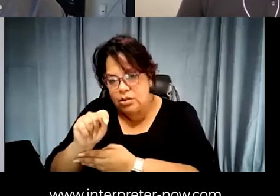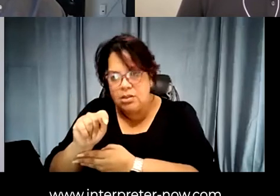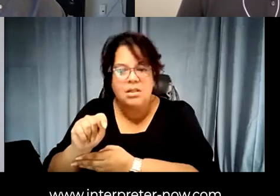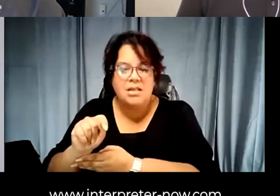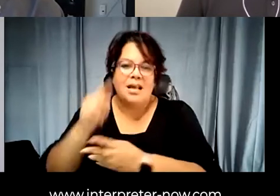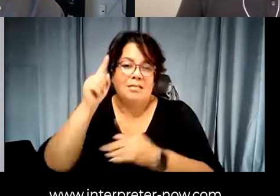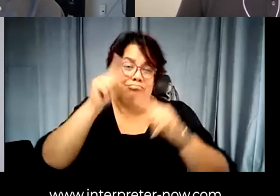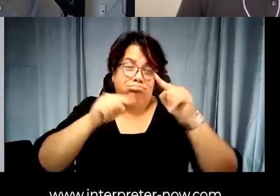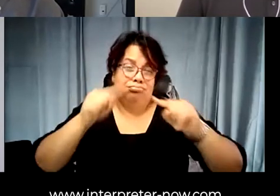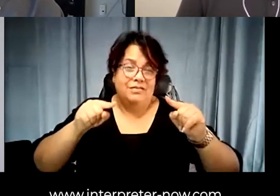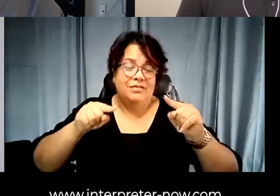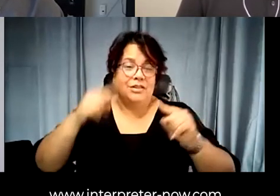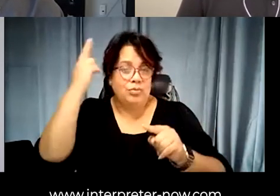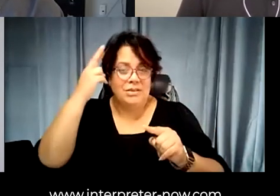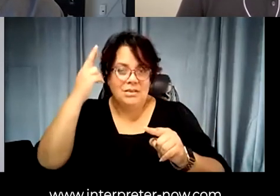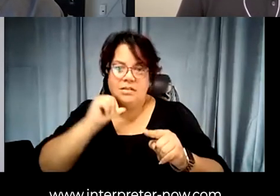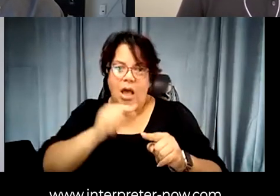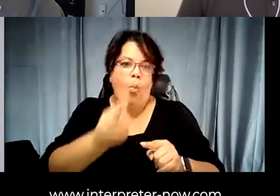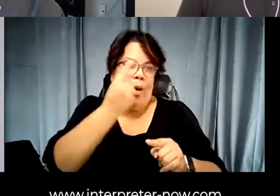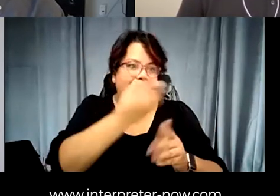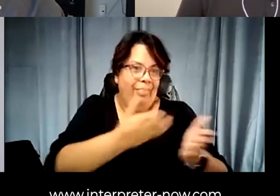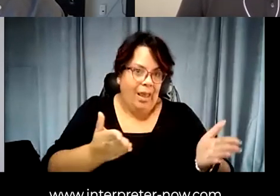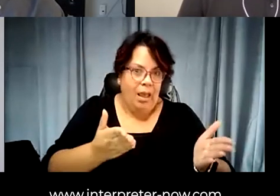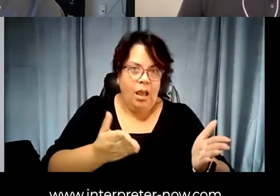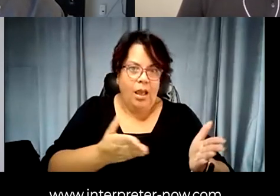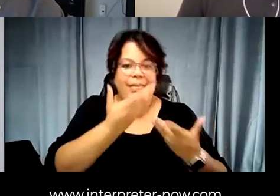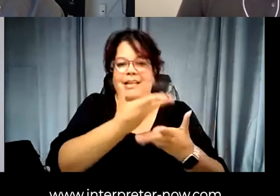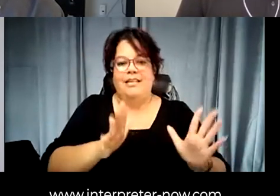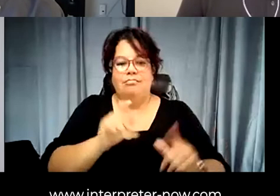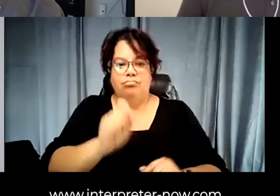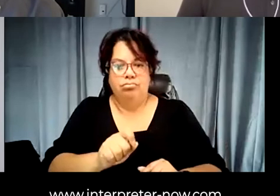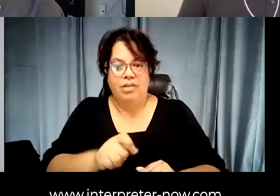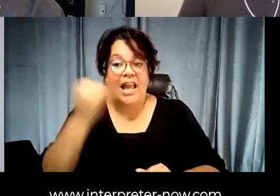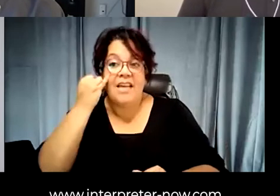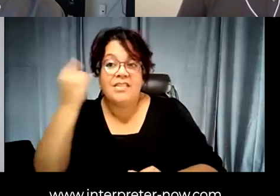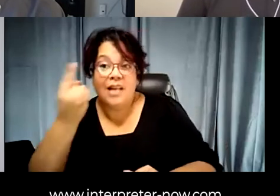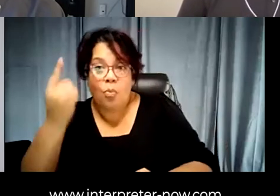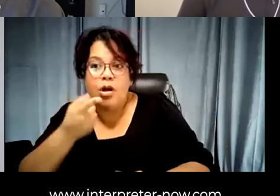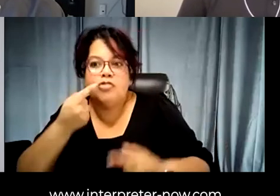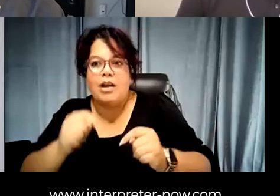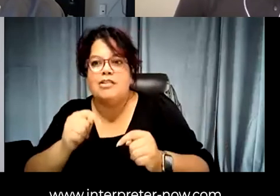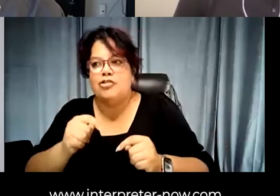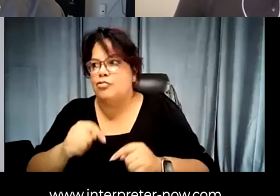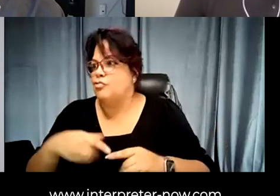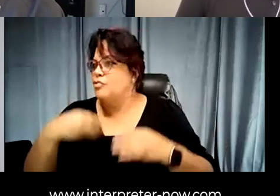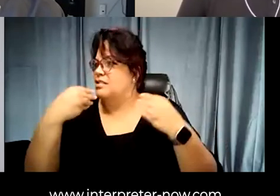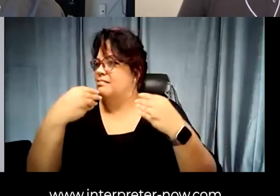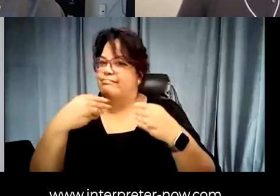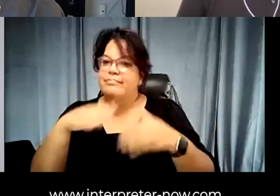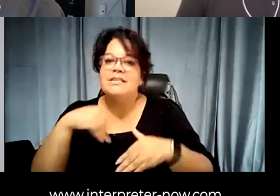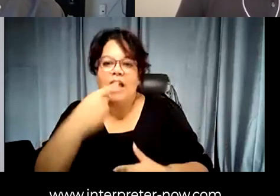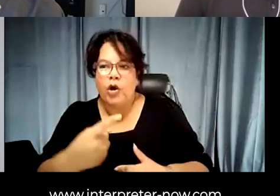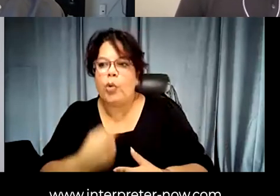complex issue and that there is no silver bullet. If anyone ever tries to sell you a silver bullet, go the other